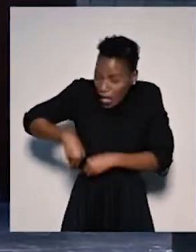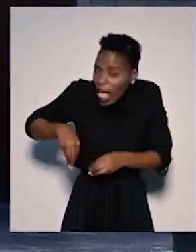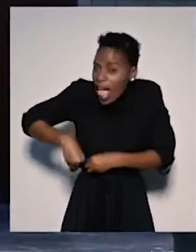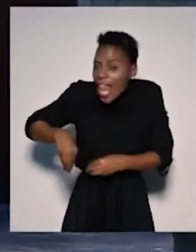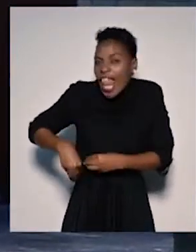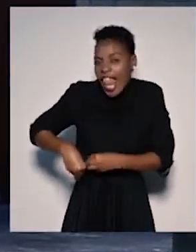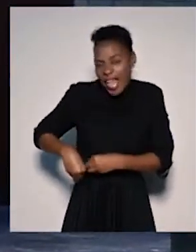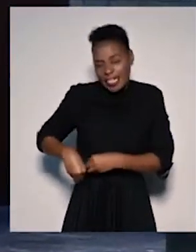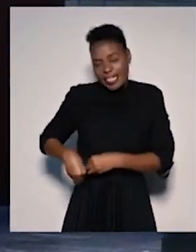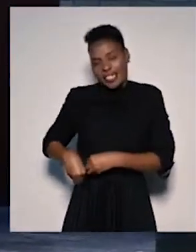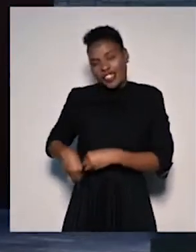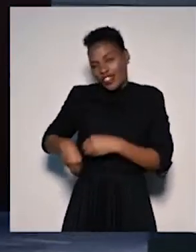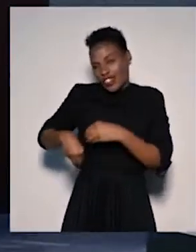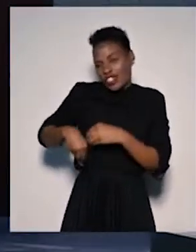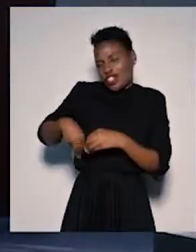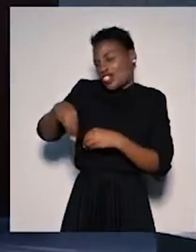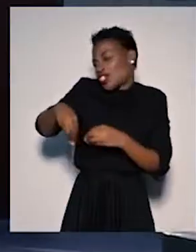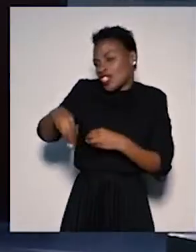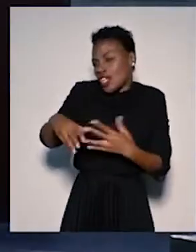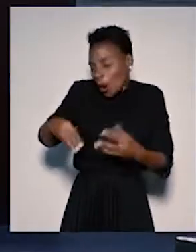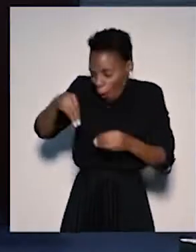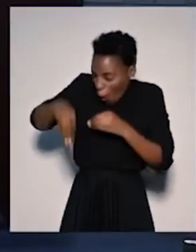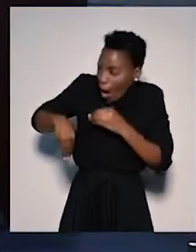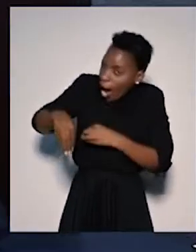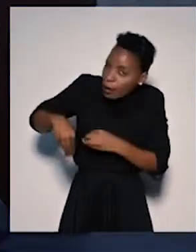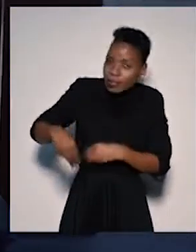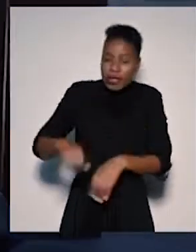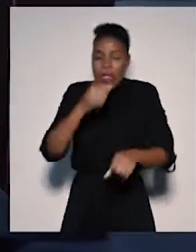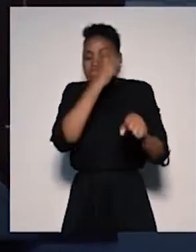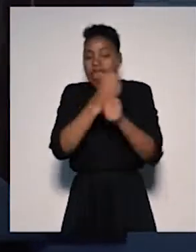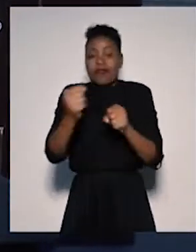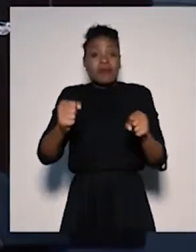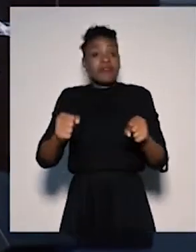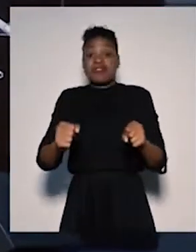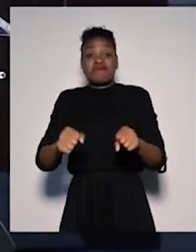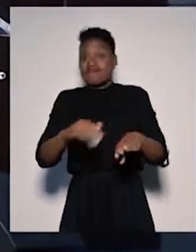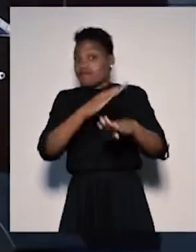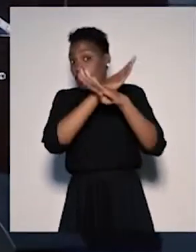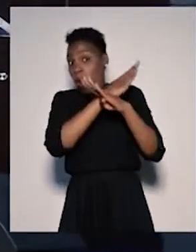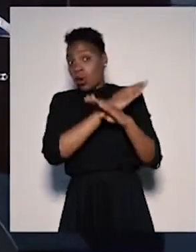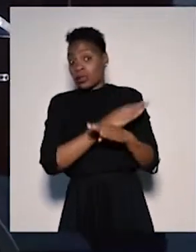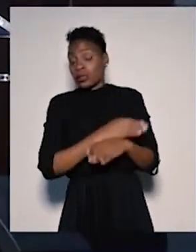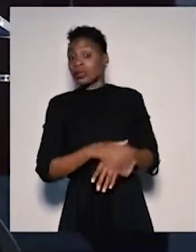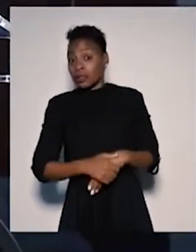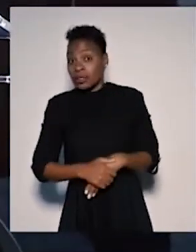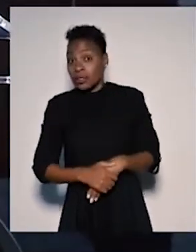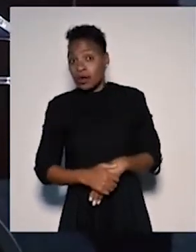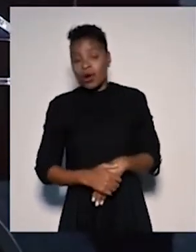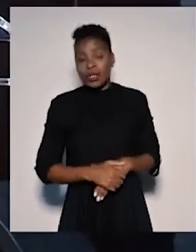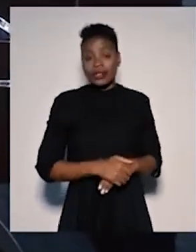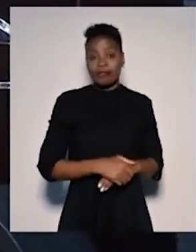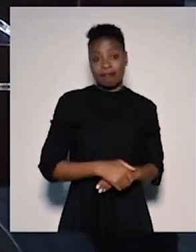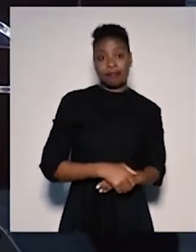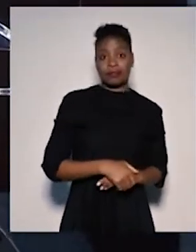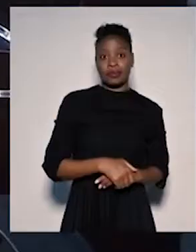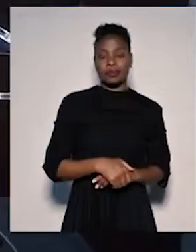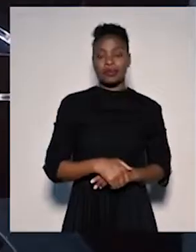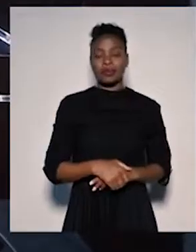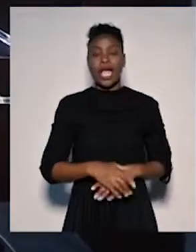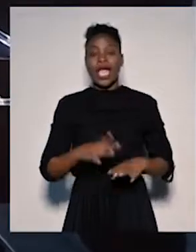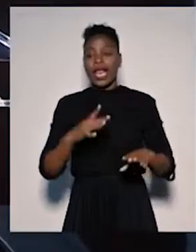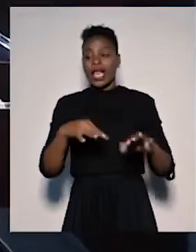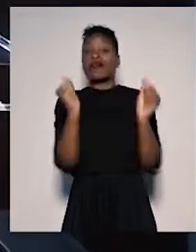They cheat. They think they'll never be caught. They get corrupt. They think they'll never be caught. Hey, one day is one day. If you're not caught on this earth, in